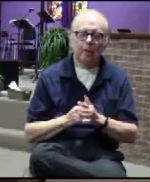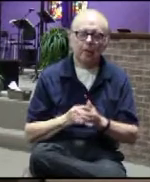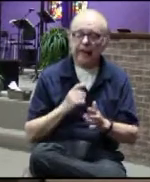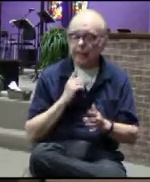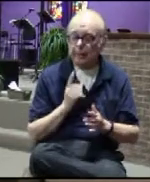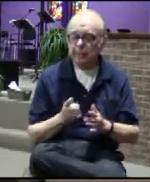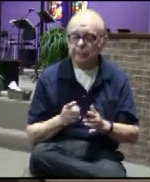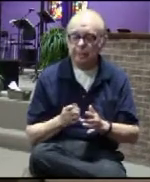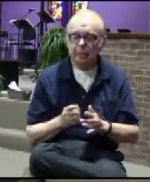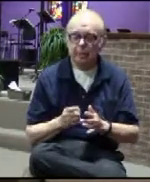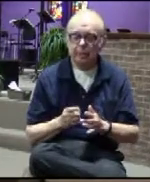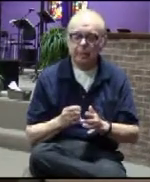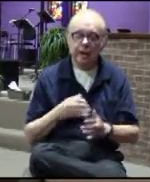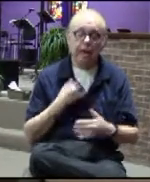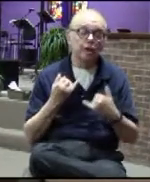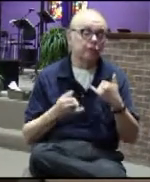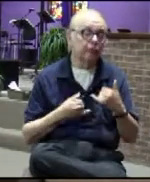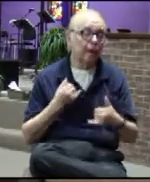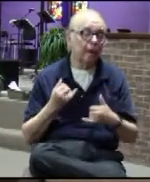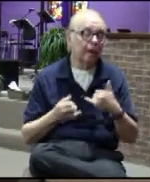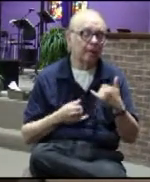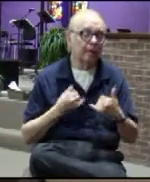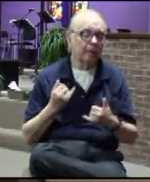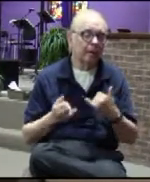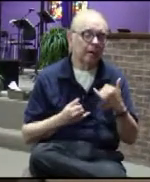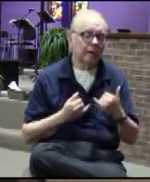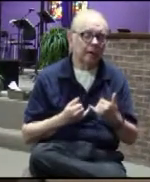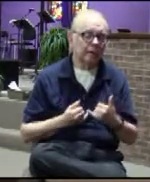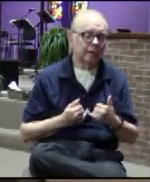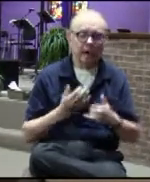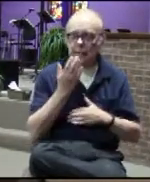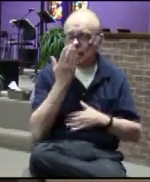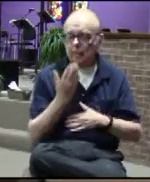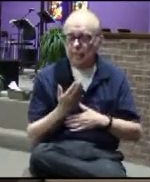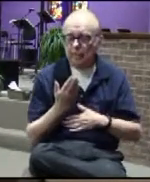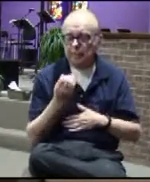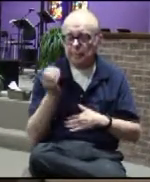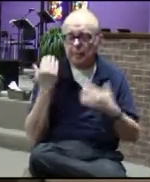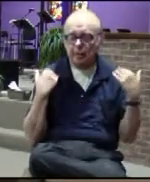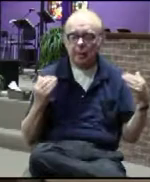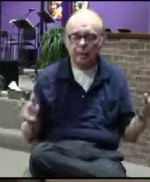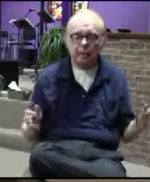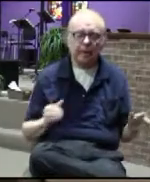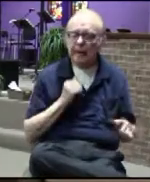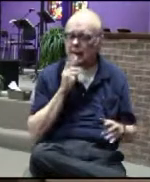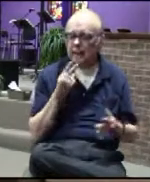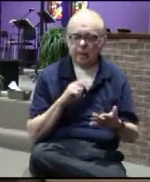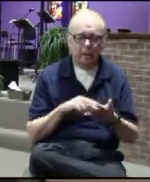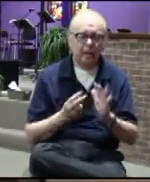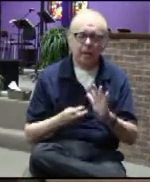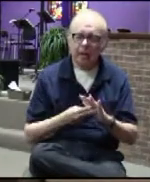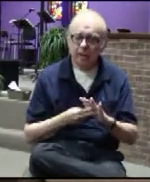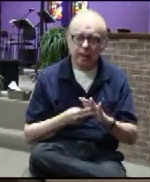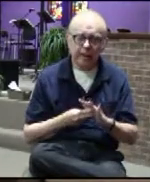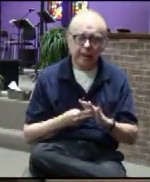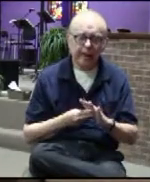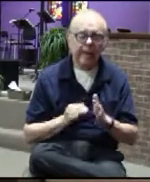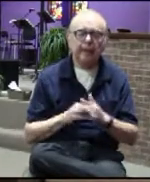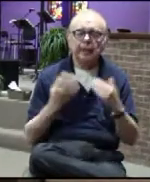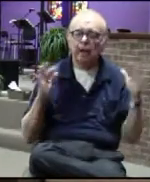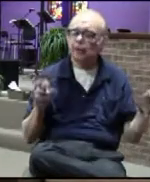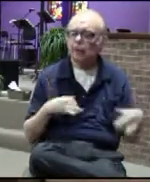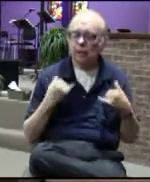is joy in the presence of the angels it didn't say the angels are rejoicing